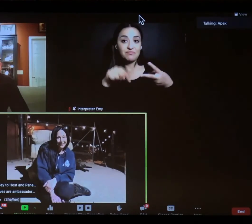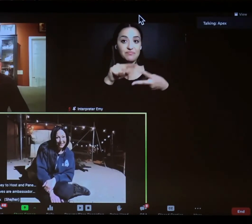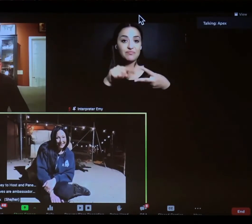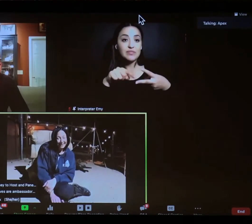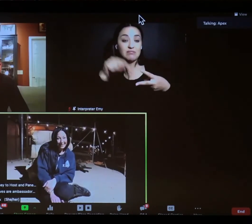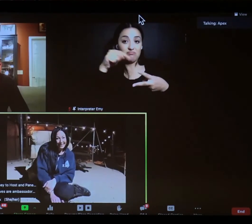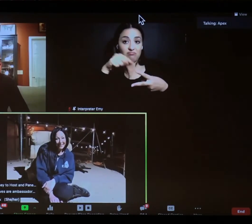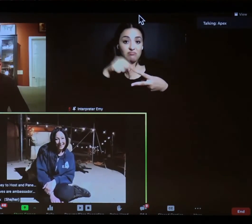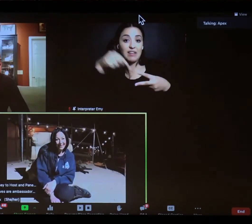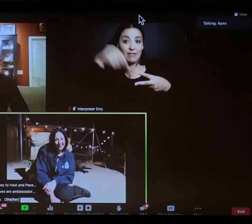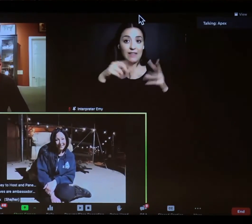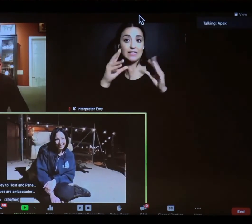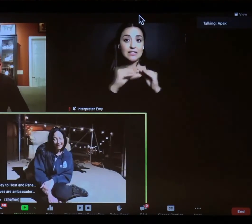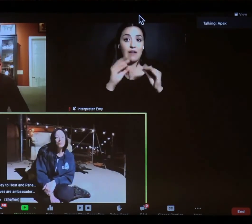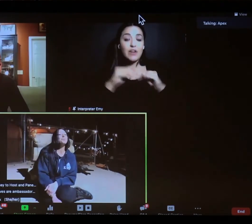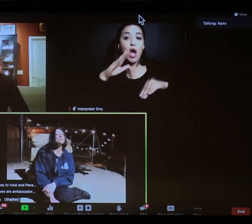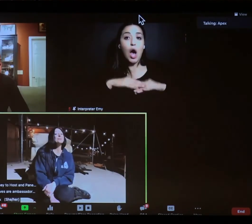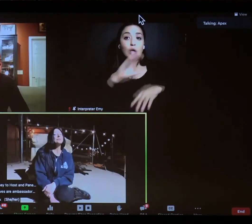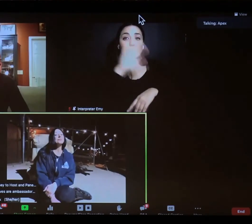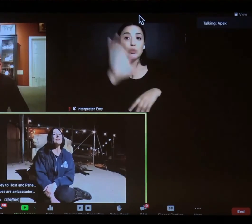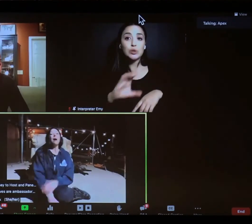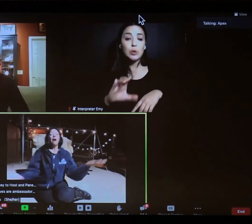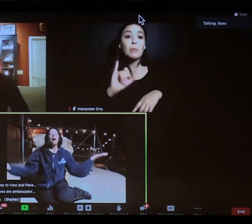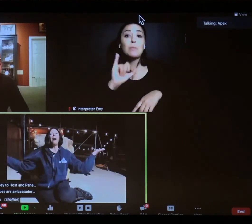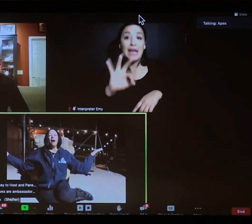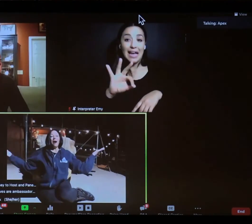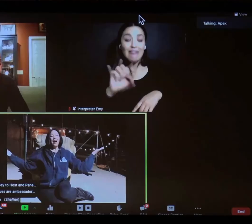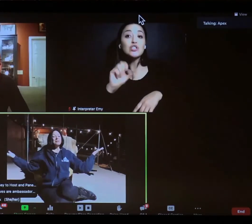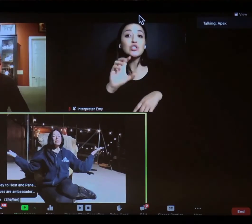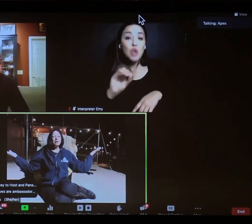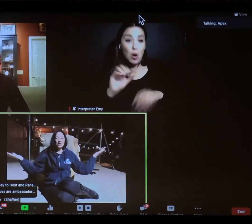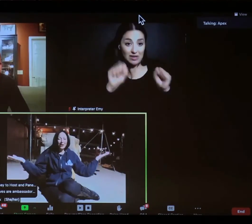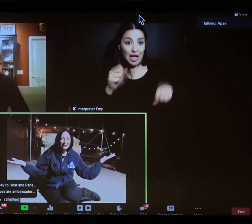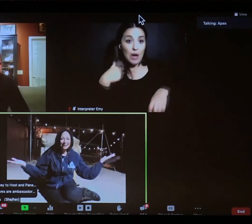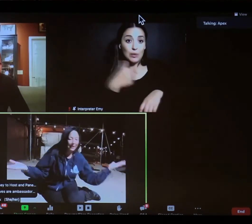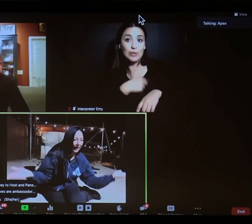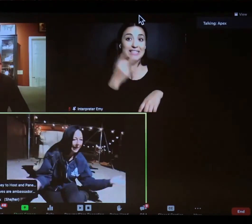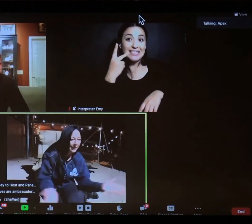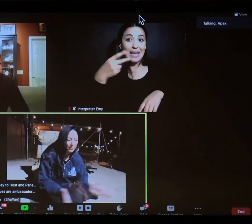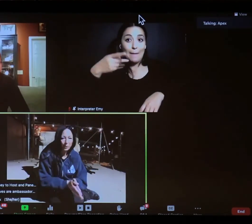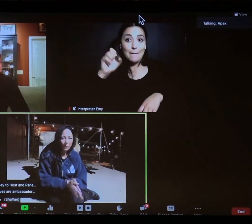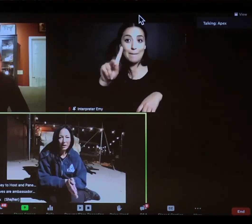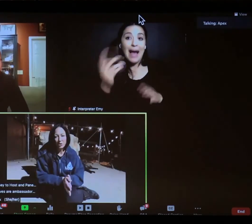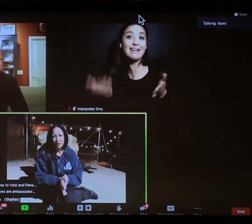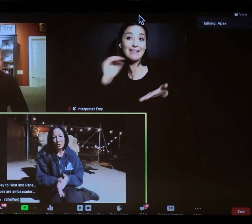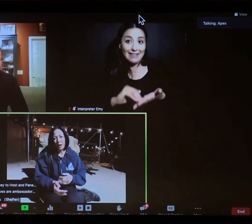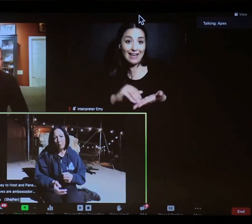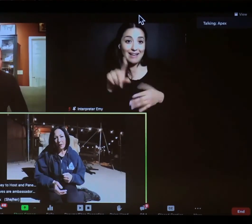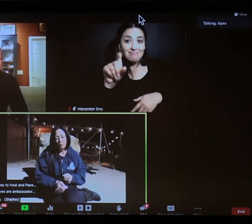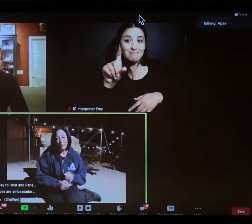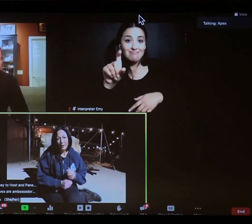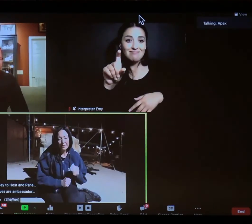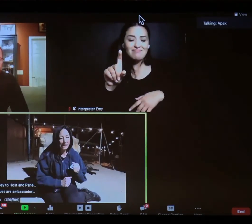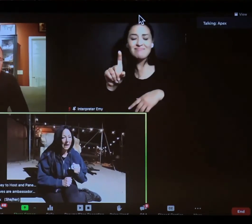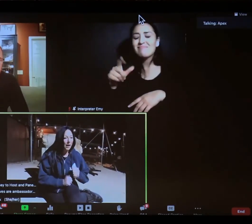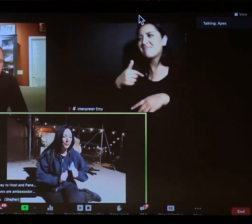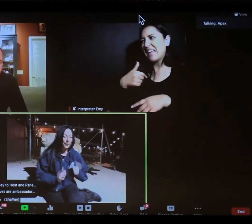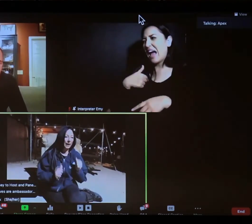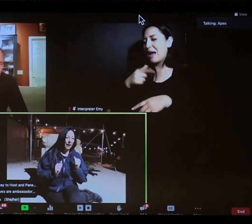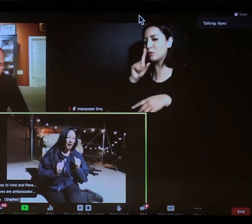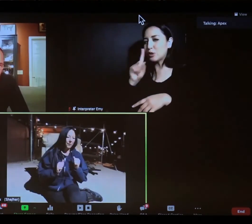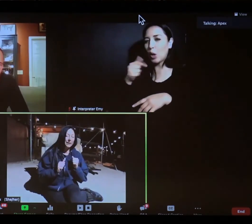be on Zoom tomorrow? And if so, are we going to get to see the pack again? I'm so glad you asked that, and I'm sure we're going to do a little wrap up with Betsy.